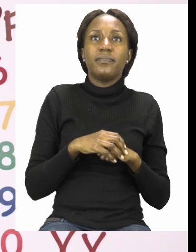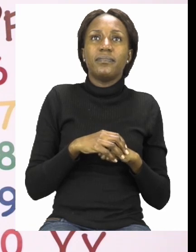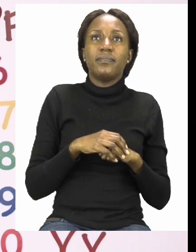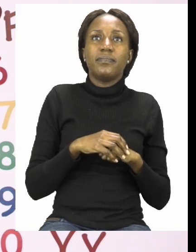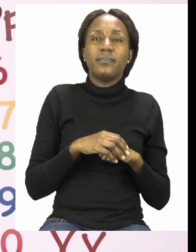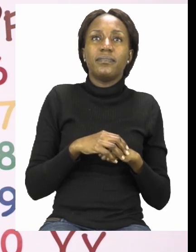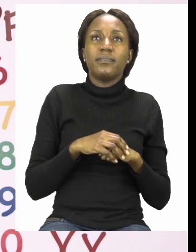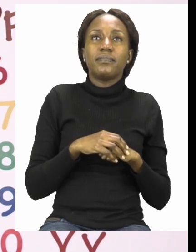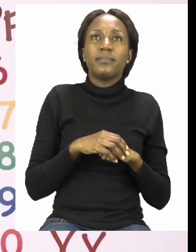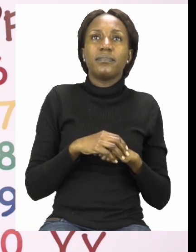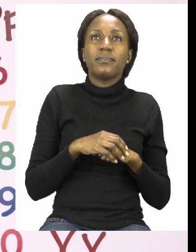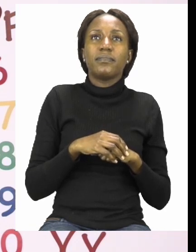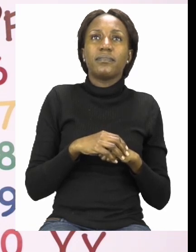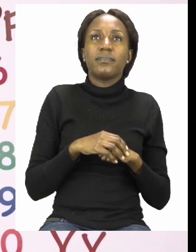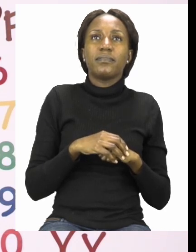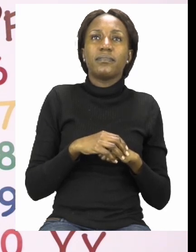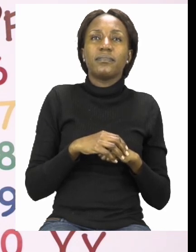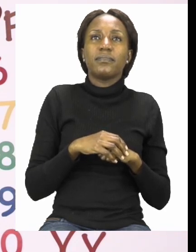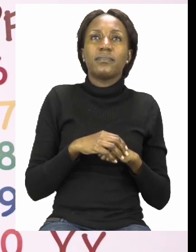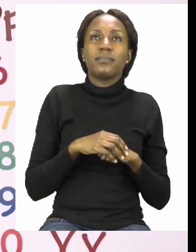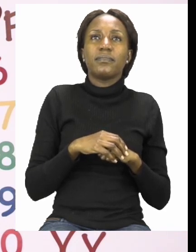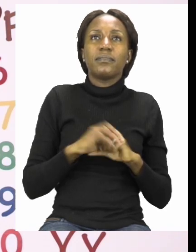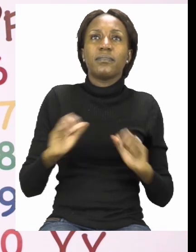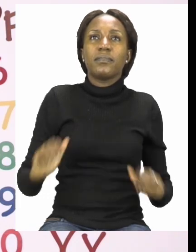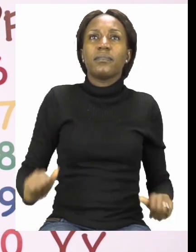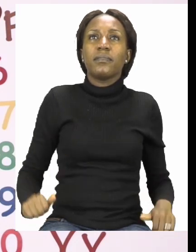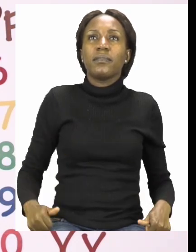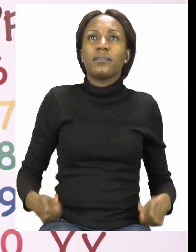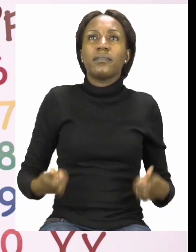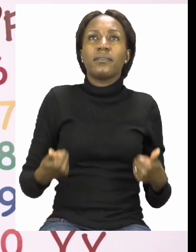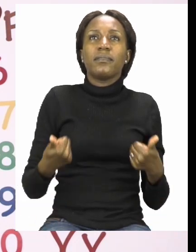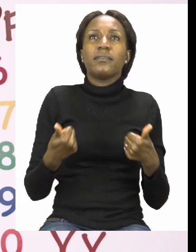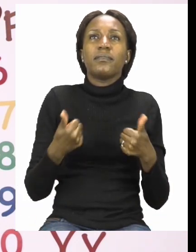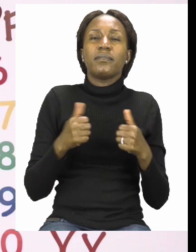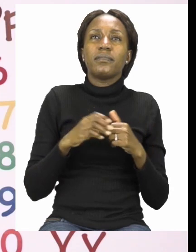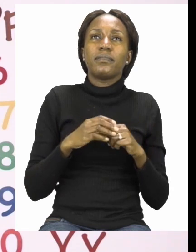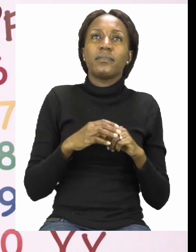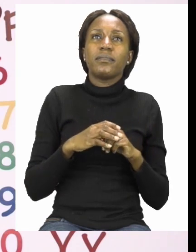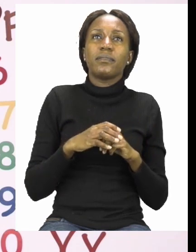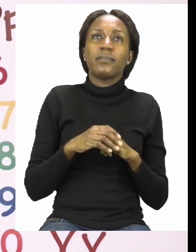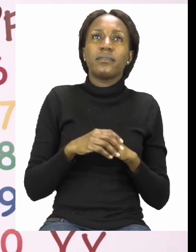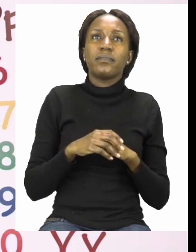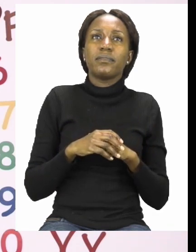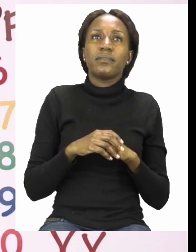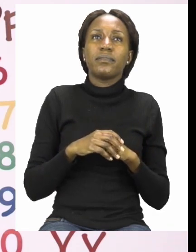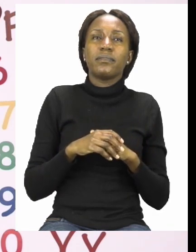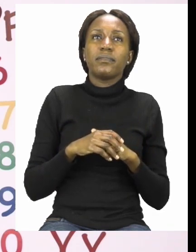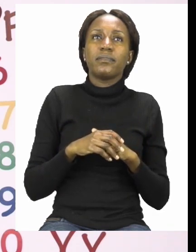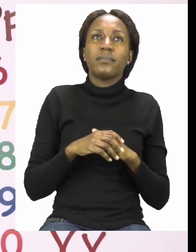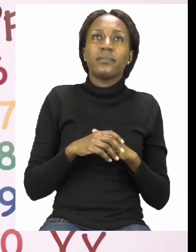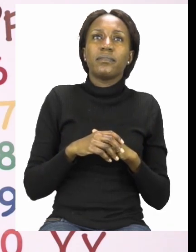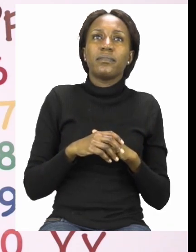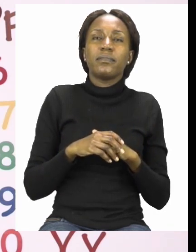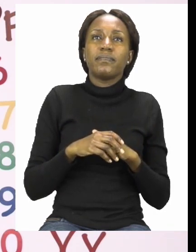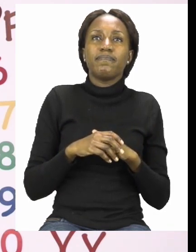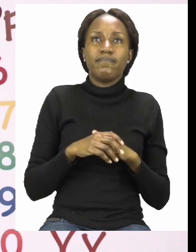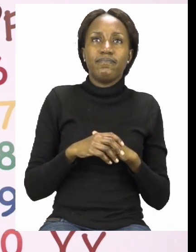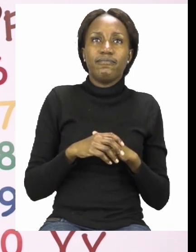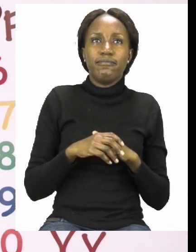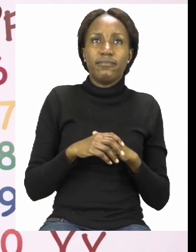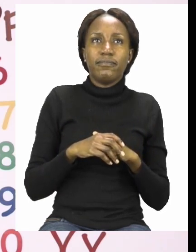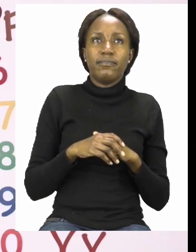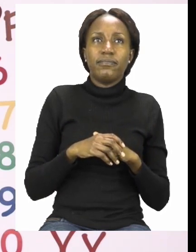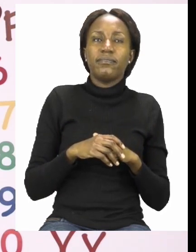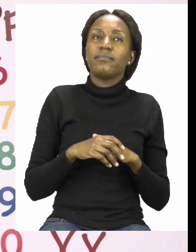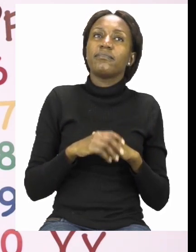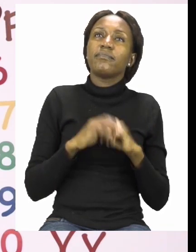So we are going to write the word boys. Now our sum is complete.